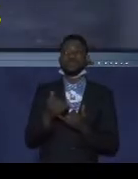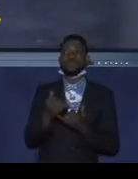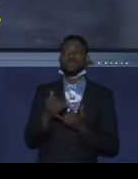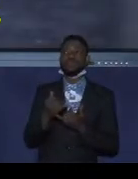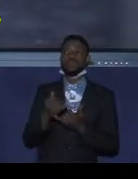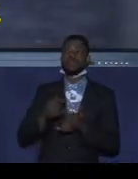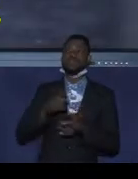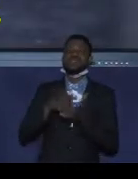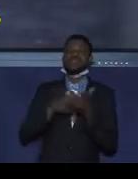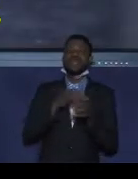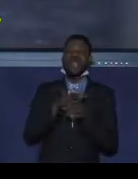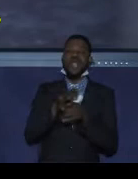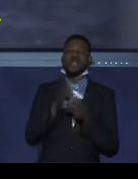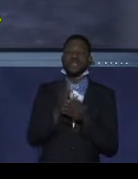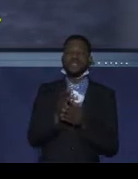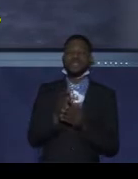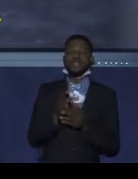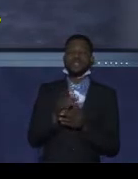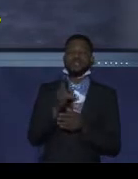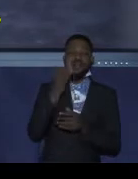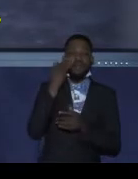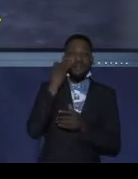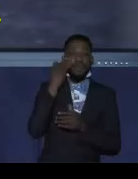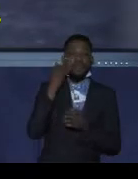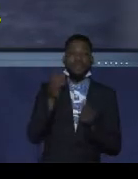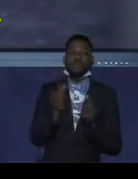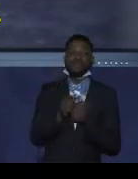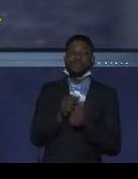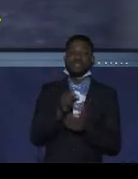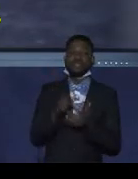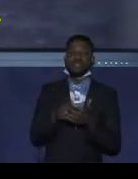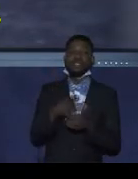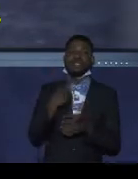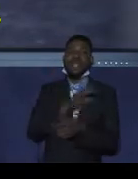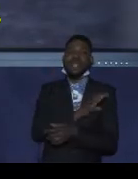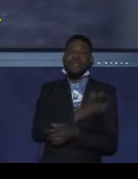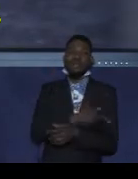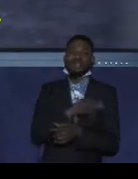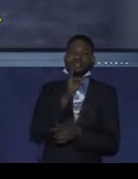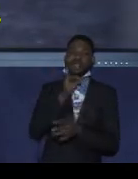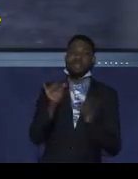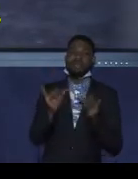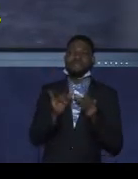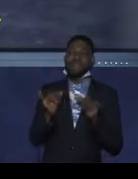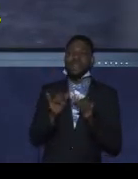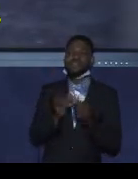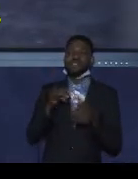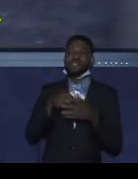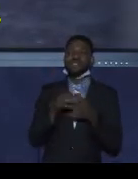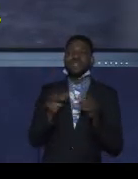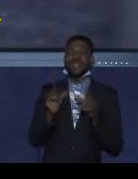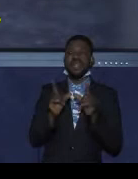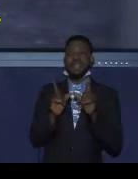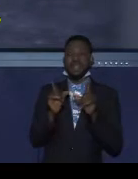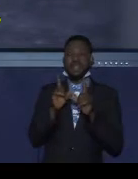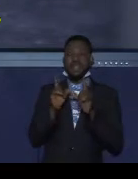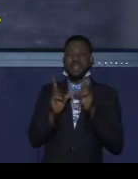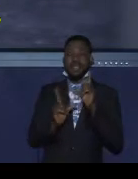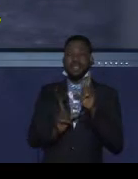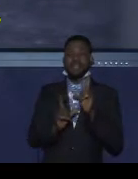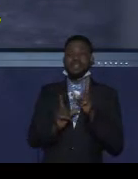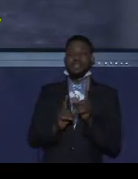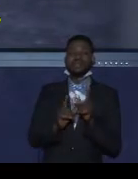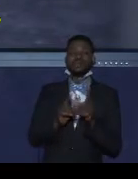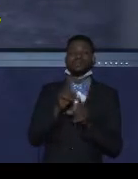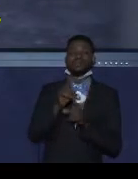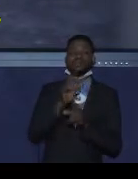Now, these are some containers. You're familiar with some of these. The capacity is measured in liters. So when you're talking